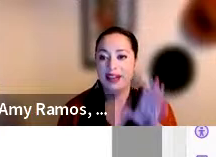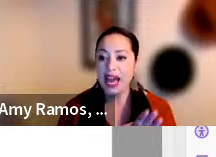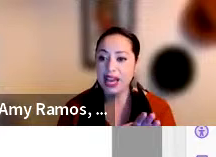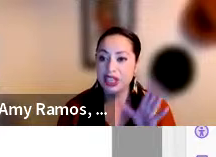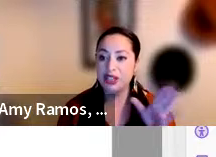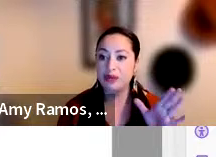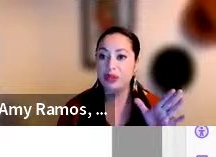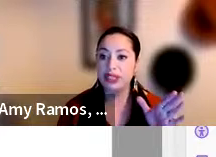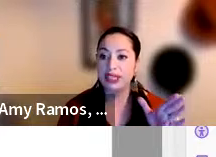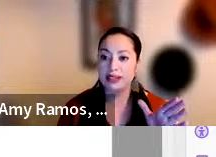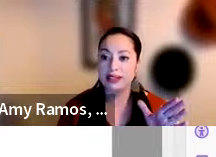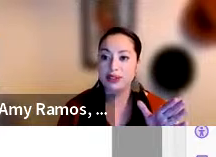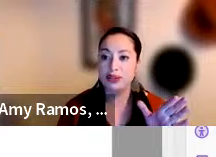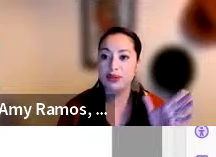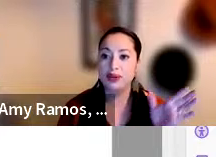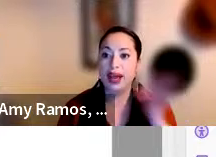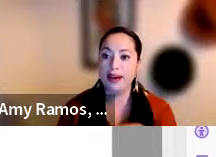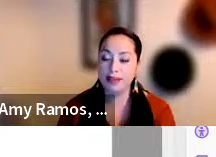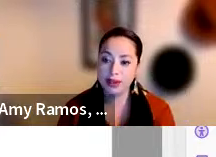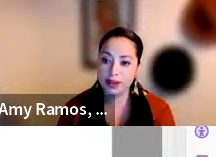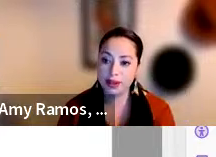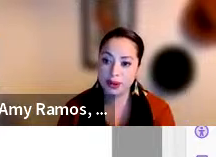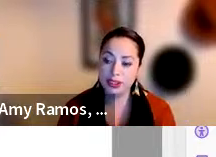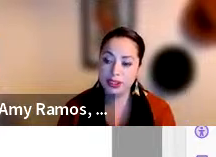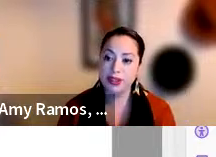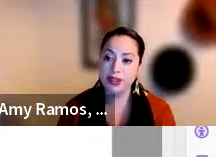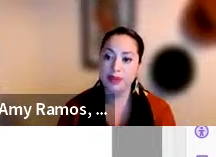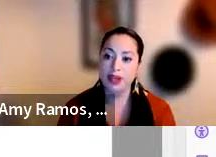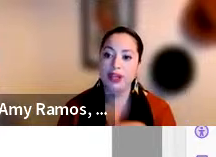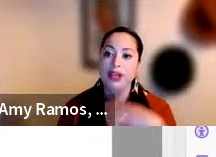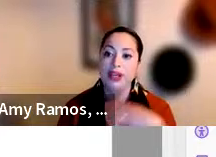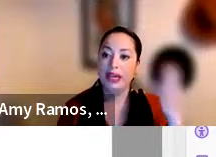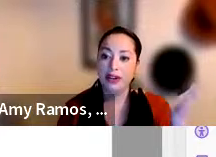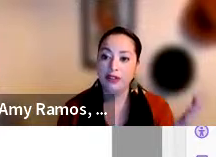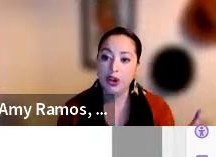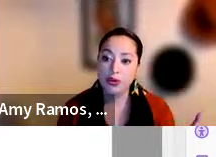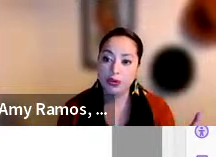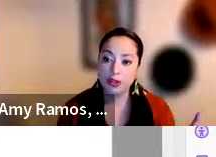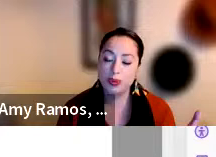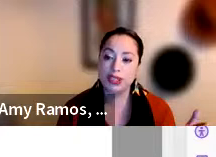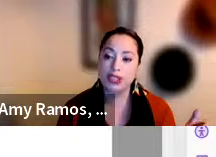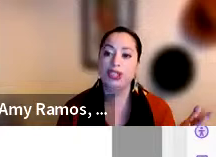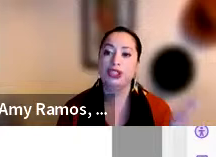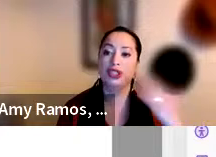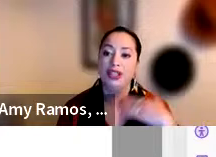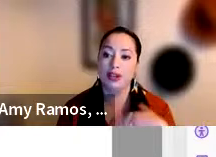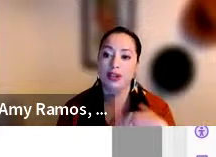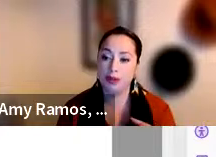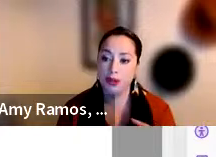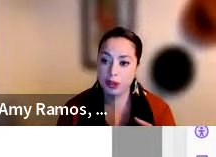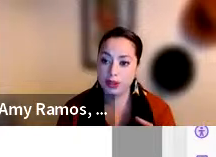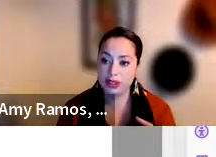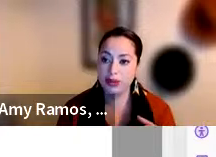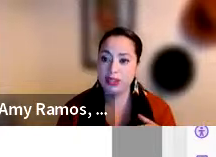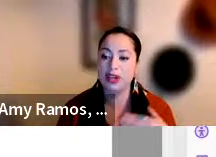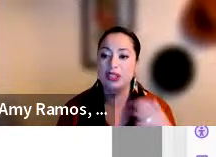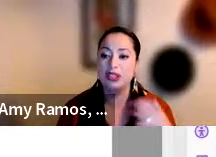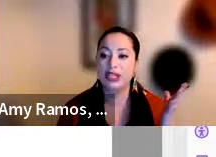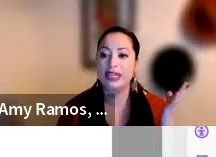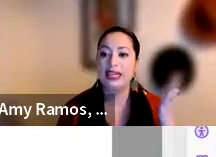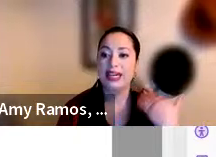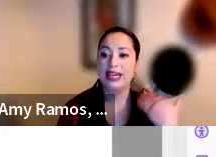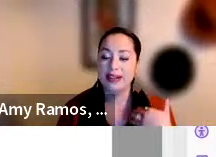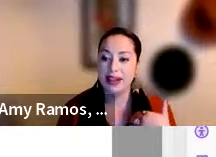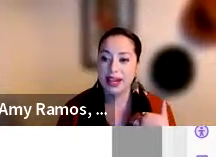second. The action item really is to have the community steering committee kind of go through this presentation, get familiar with some of